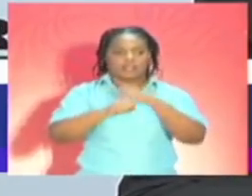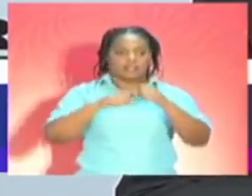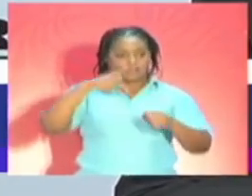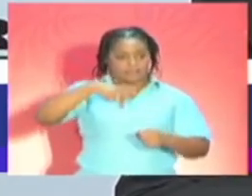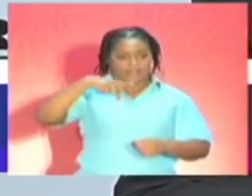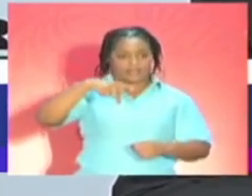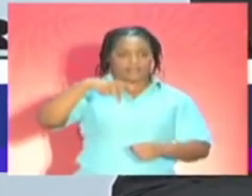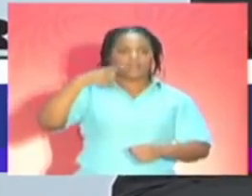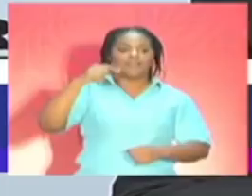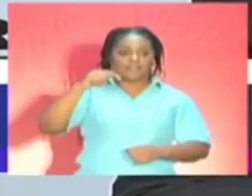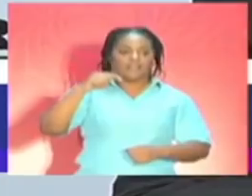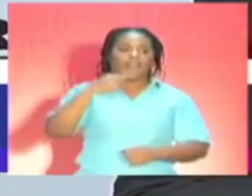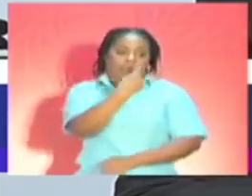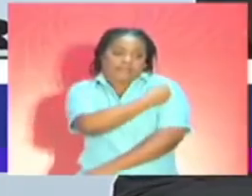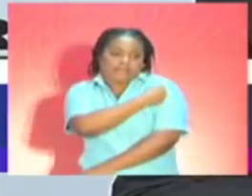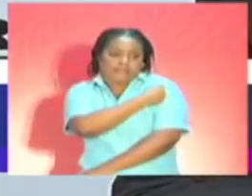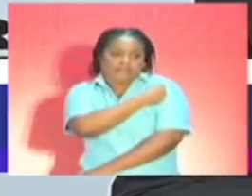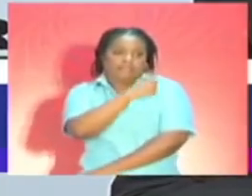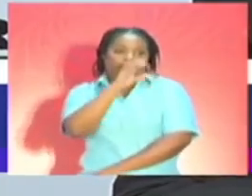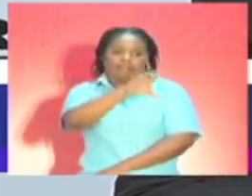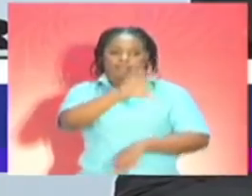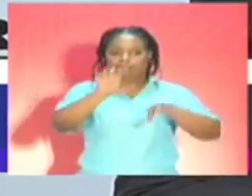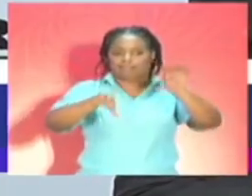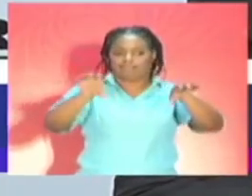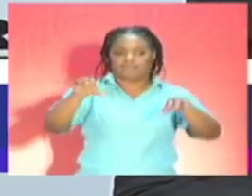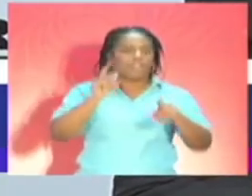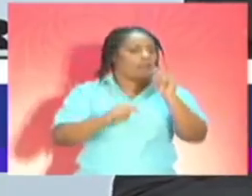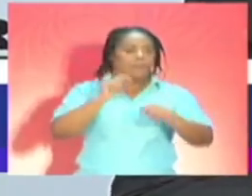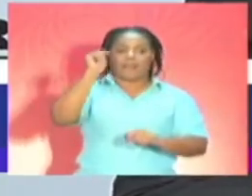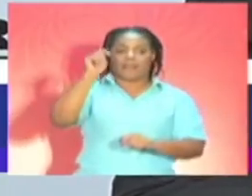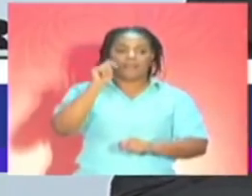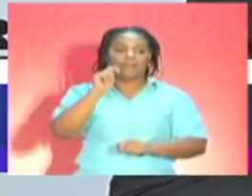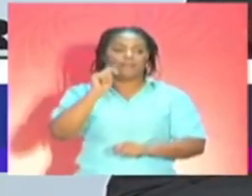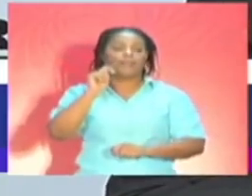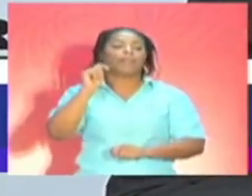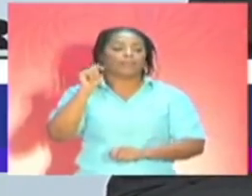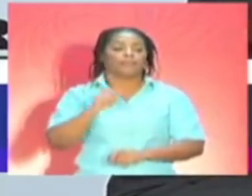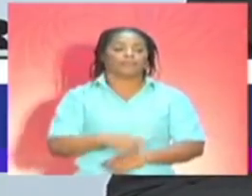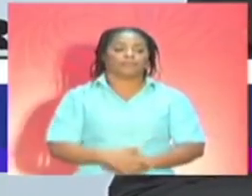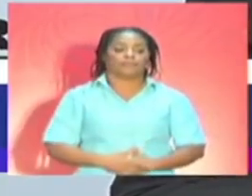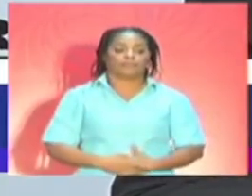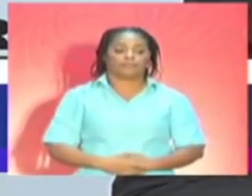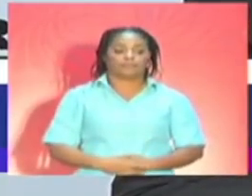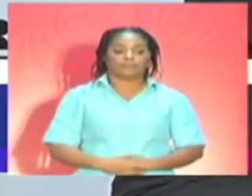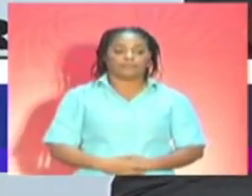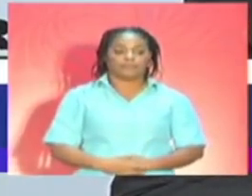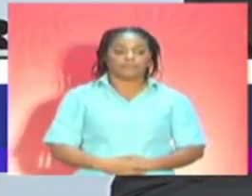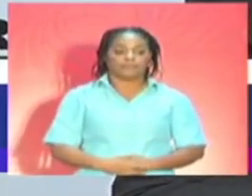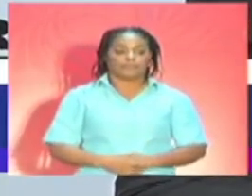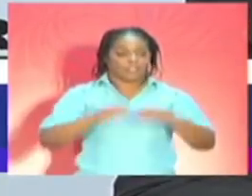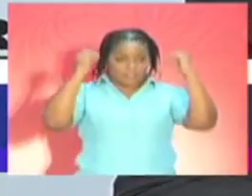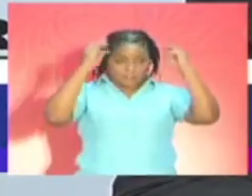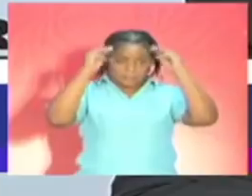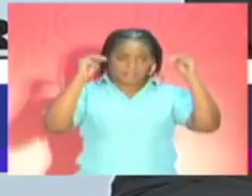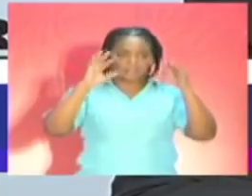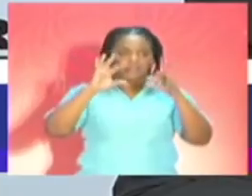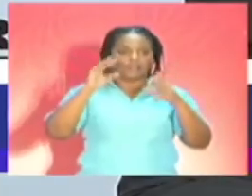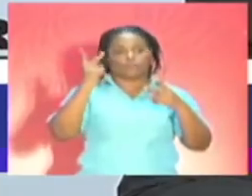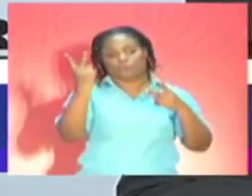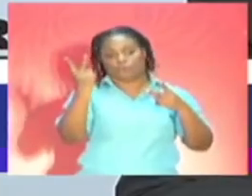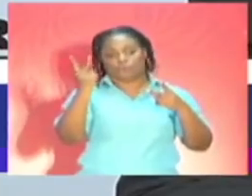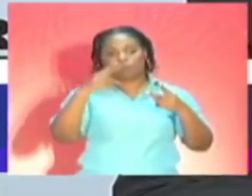several locations across Trinidad and Tobago. The ministry, the WHO, CDC, and